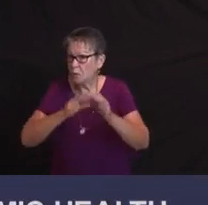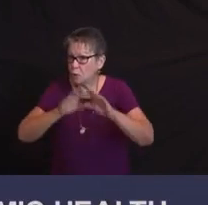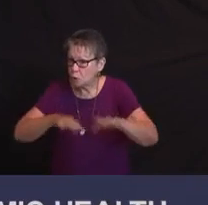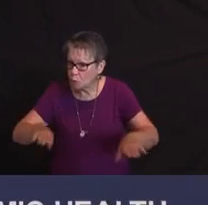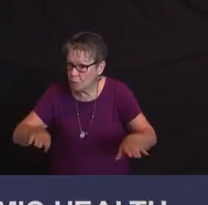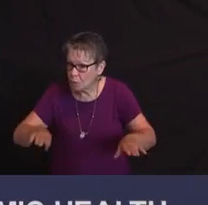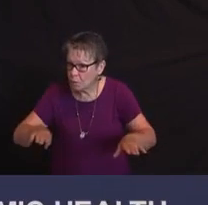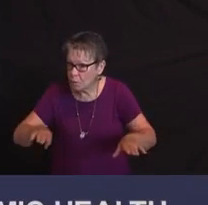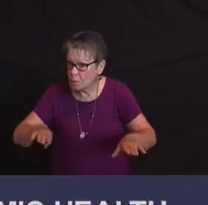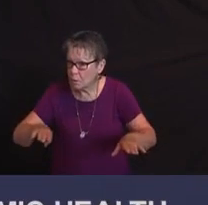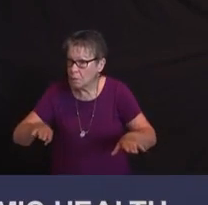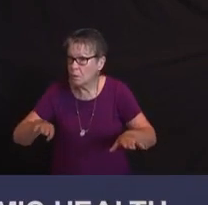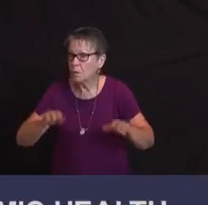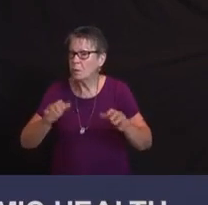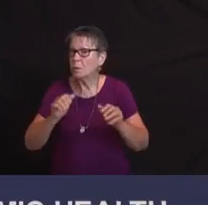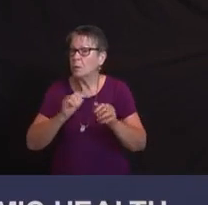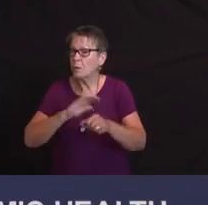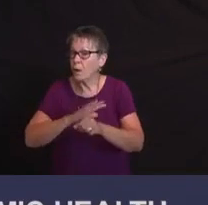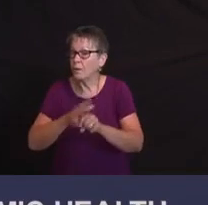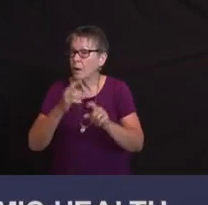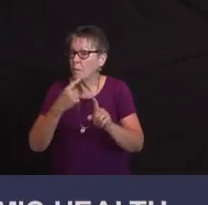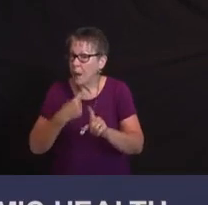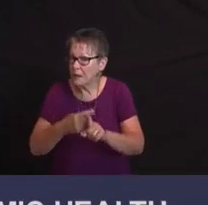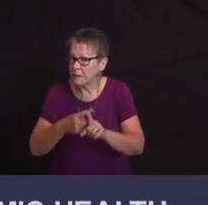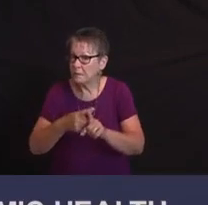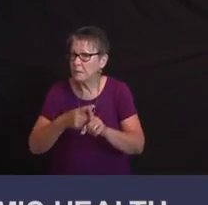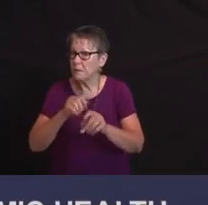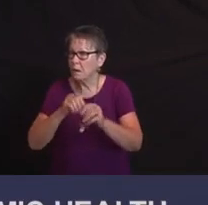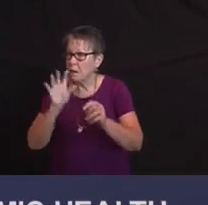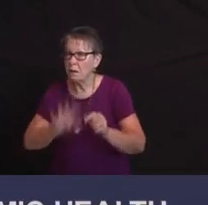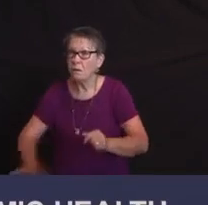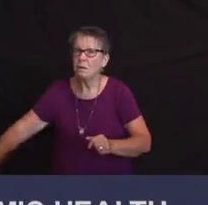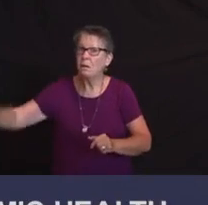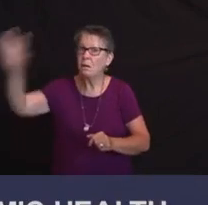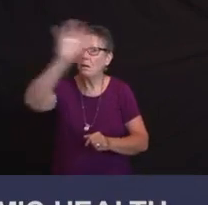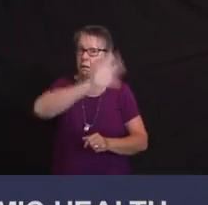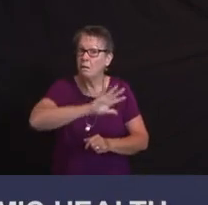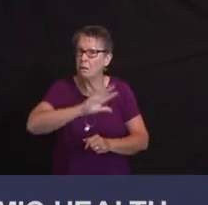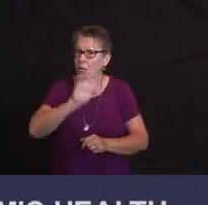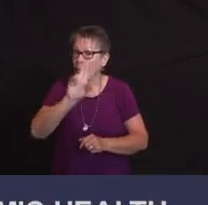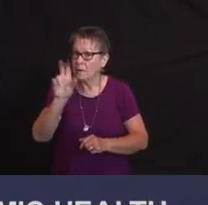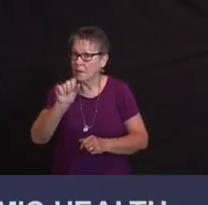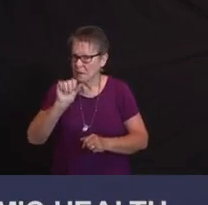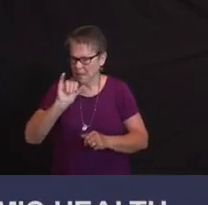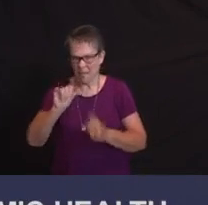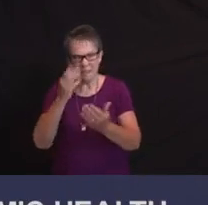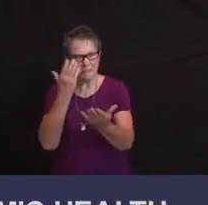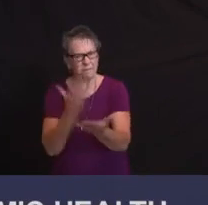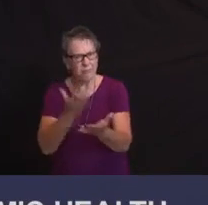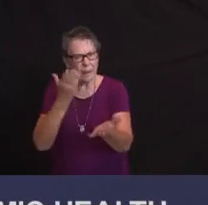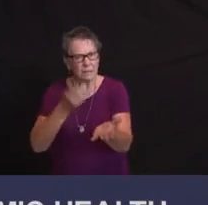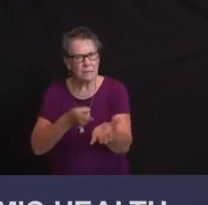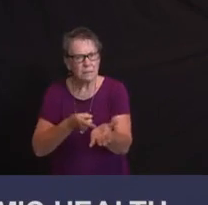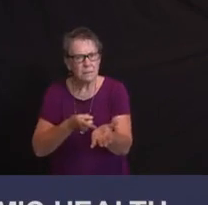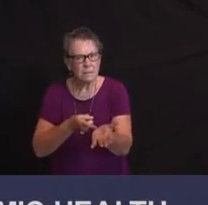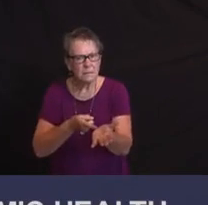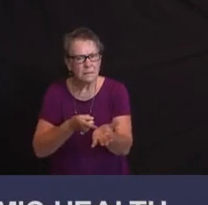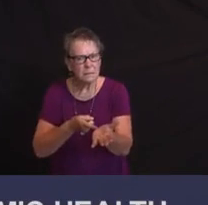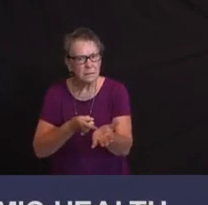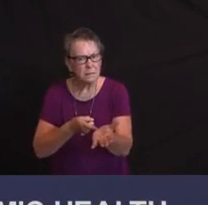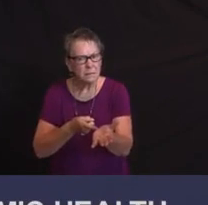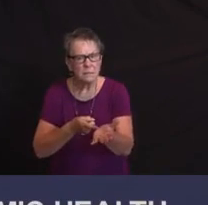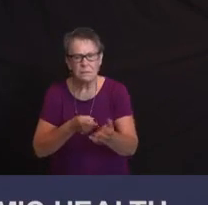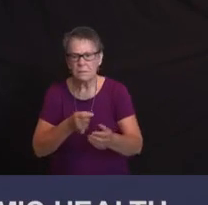a fact. There are those number of kids in the hospital. The vaccination rate of adolescents is not where we need it to